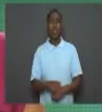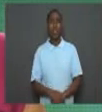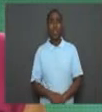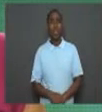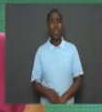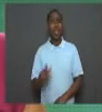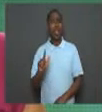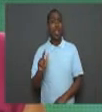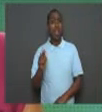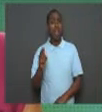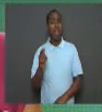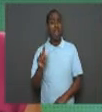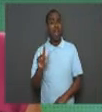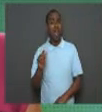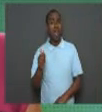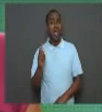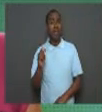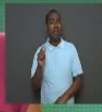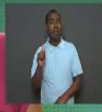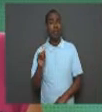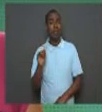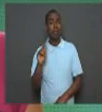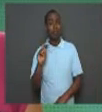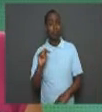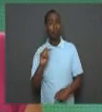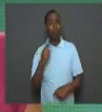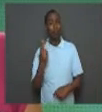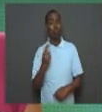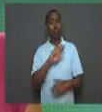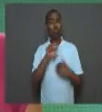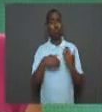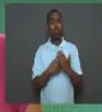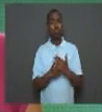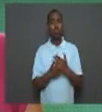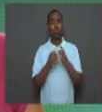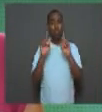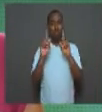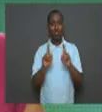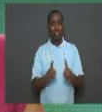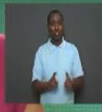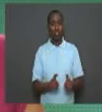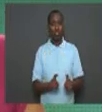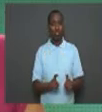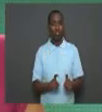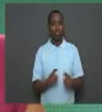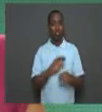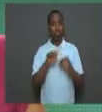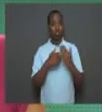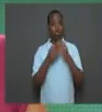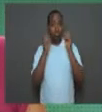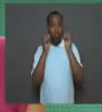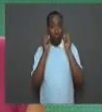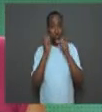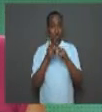Latin is used so that all scientists and scholars will be able to understand